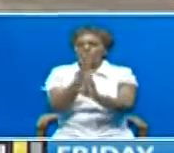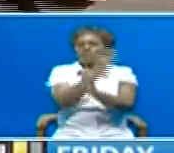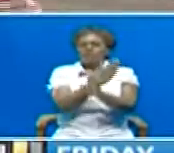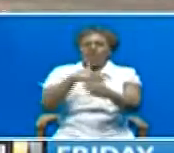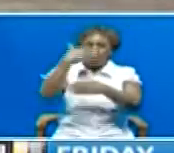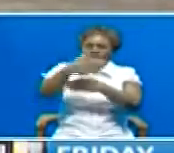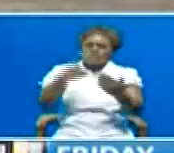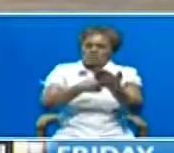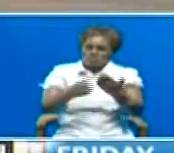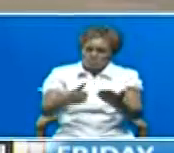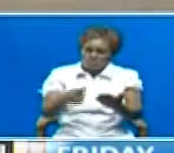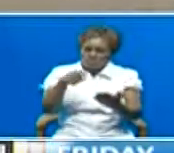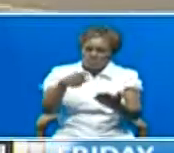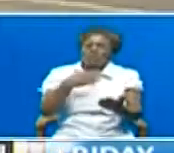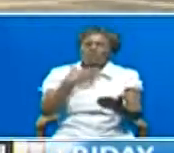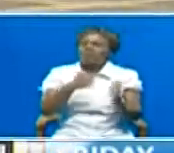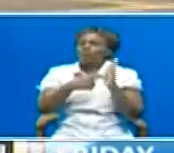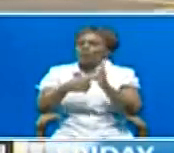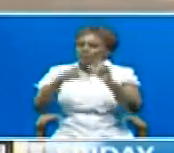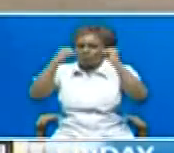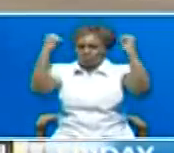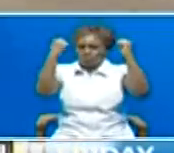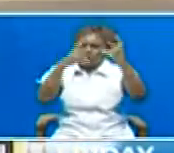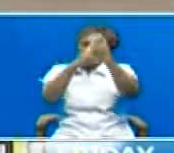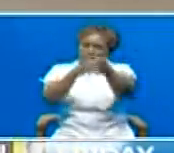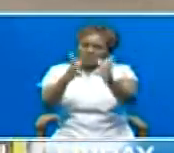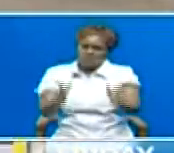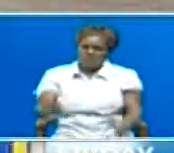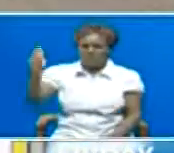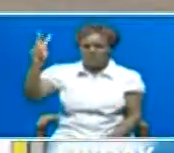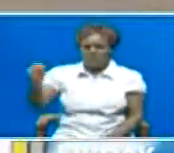finals, where they expect to mount their challenge. Robinson Okenye, KTN Sports.